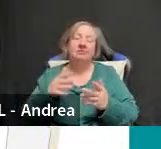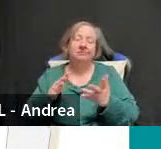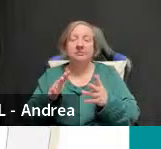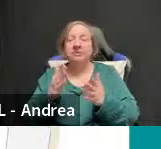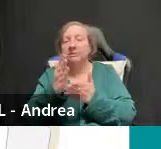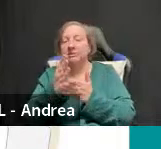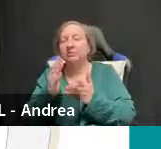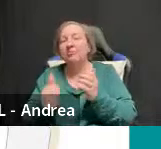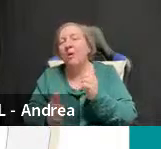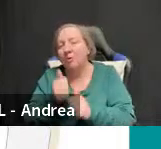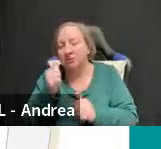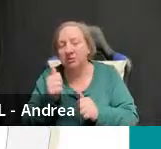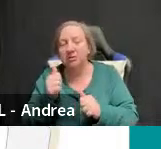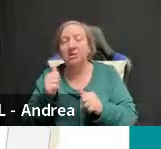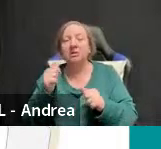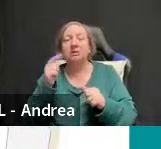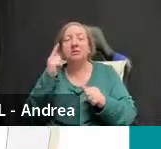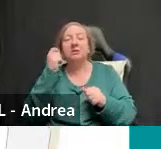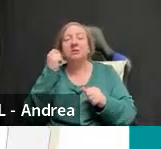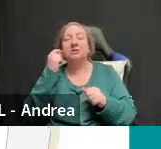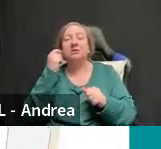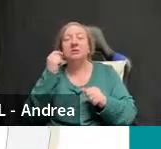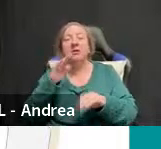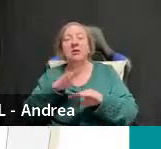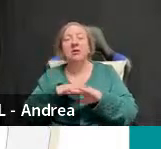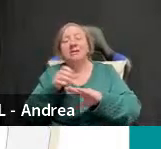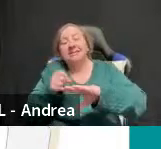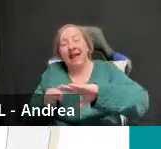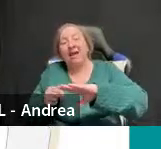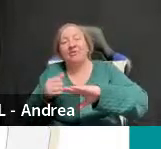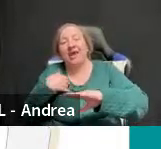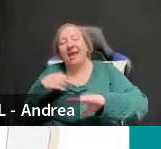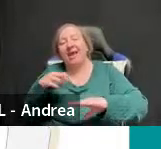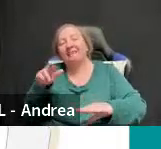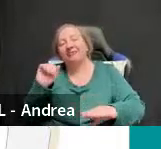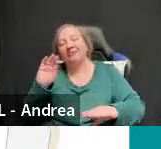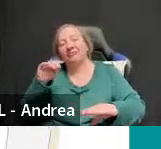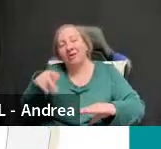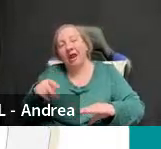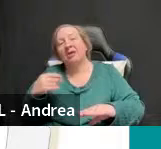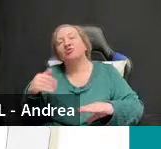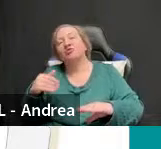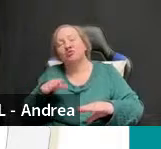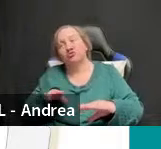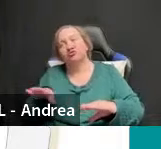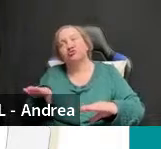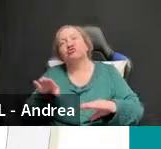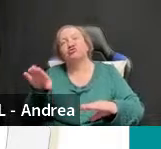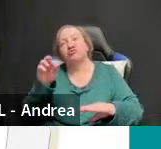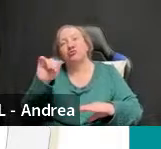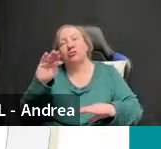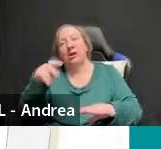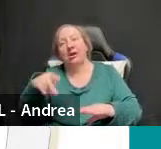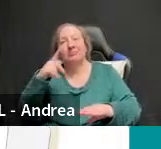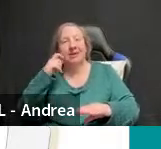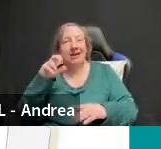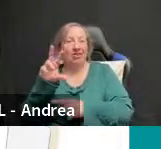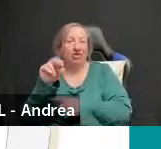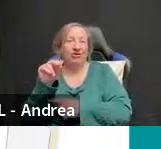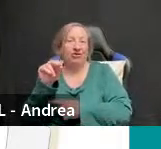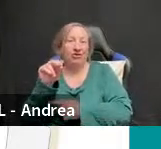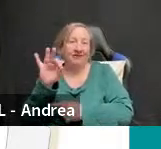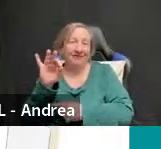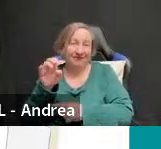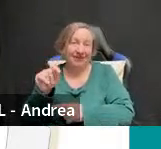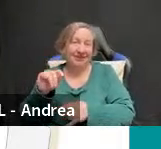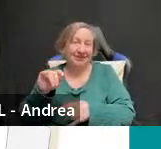can see that's a ramp, and so it's a rather extensive ramp because the station's 30 feet tall. So,